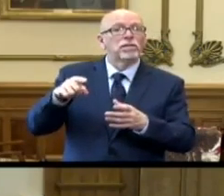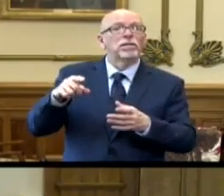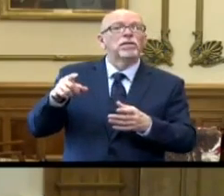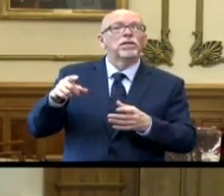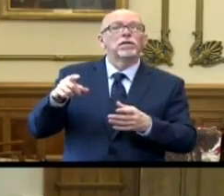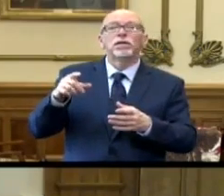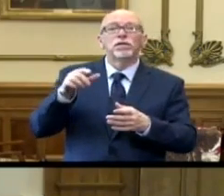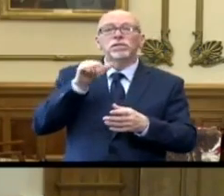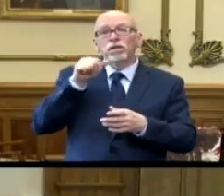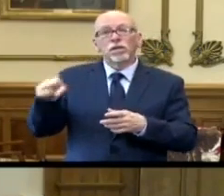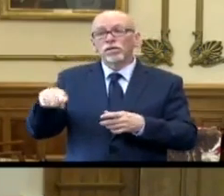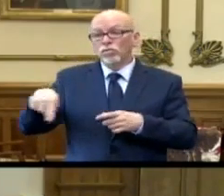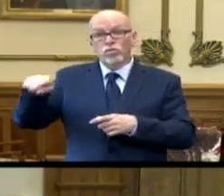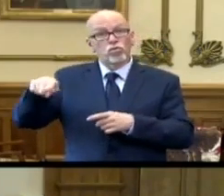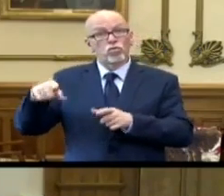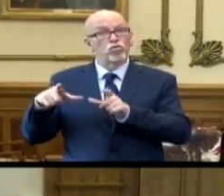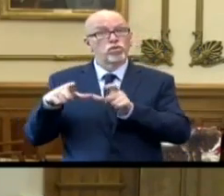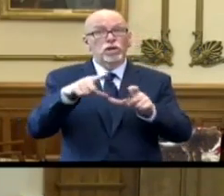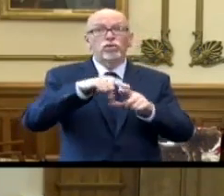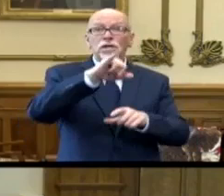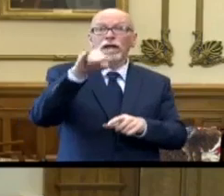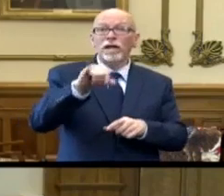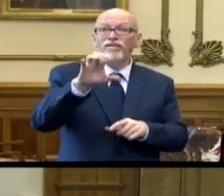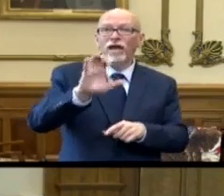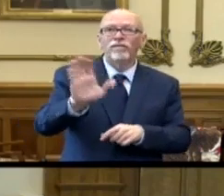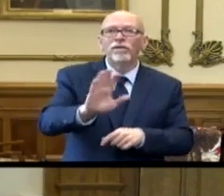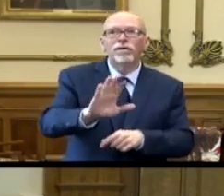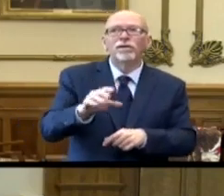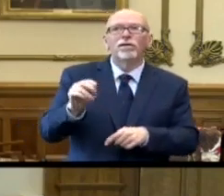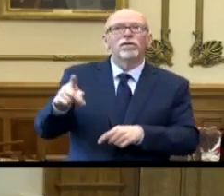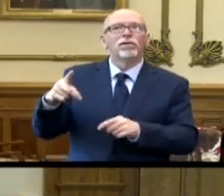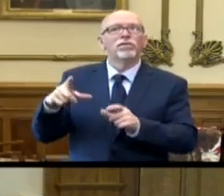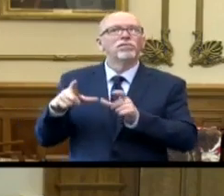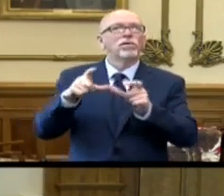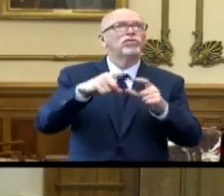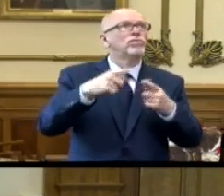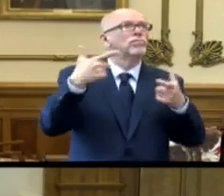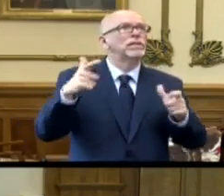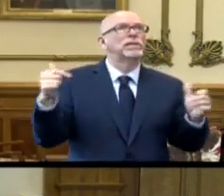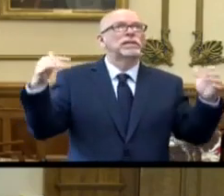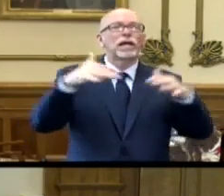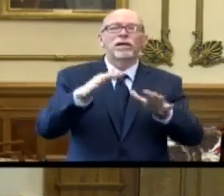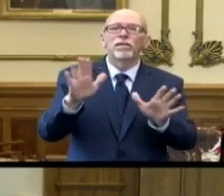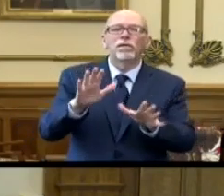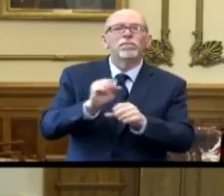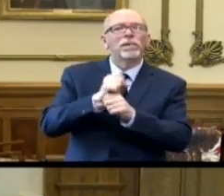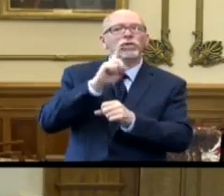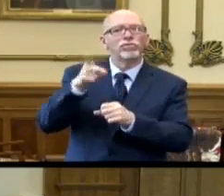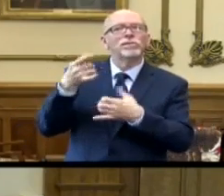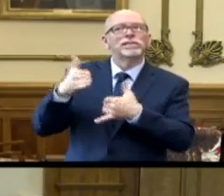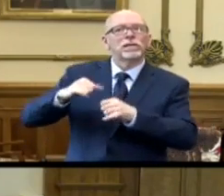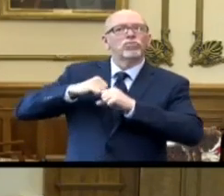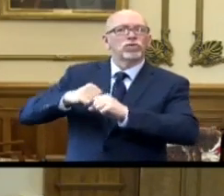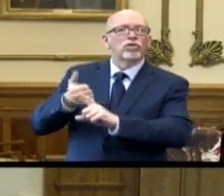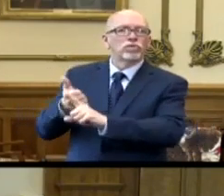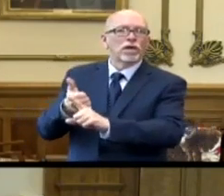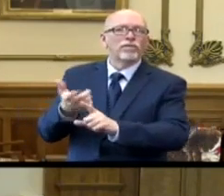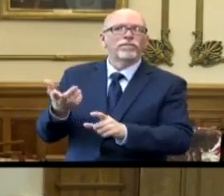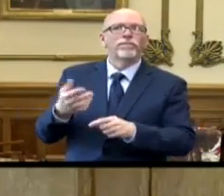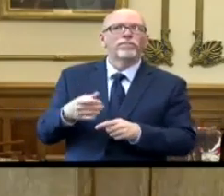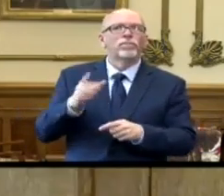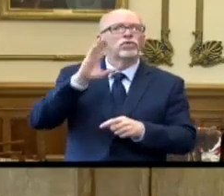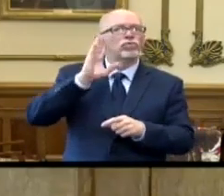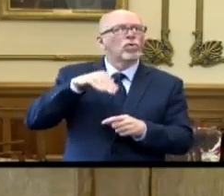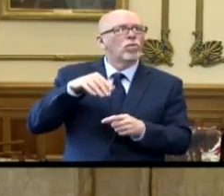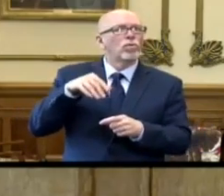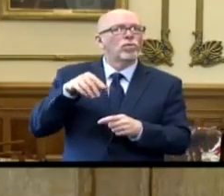about you going to the Indianapolis 500 or to the big gathering. That's really important that you continue to protect ourselves. I mean, ultimately,